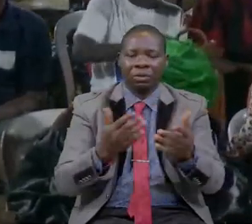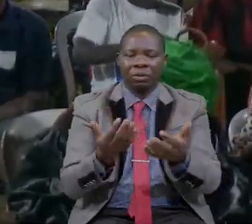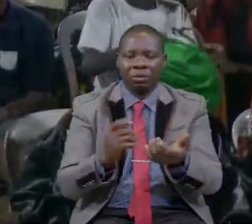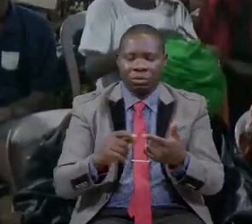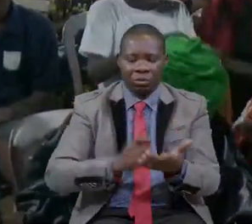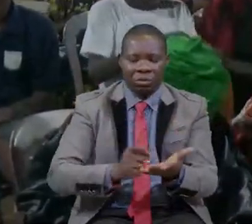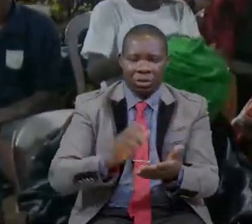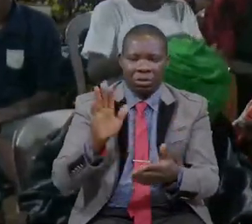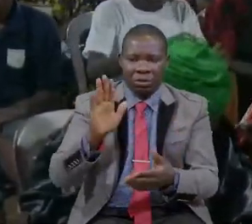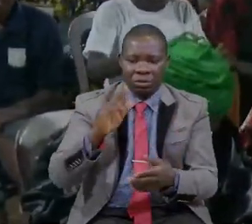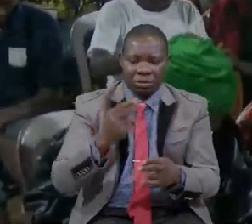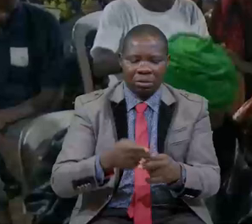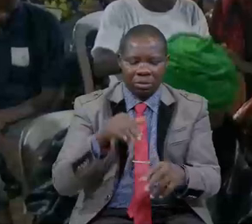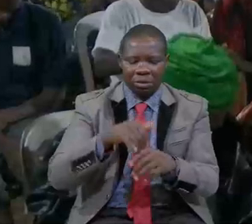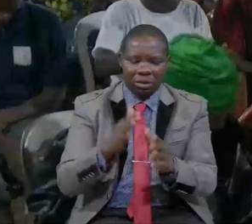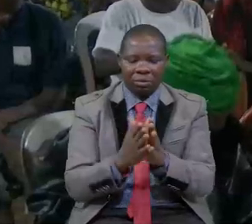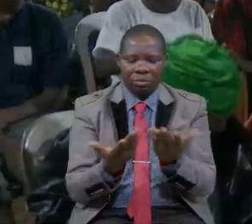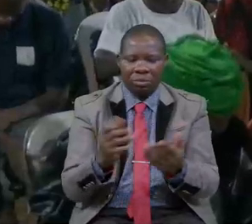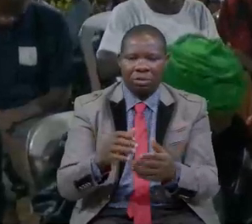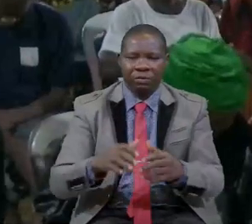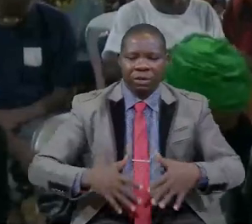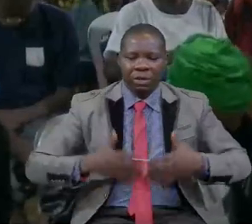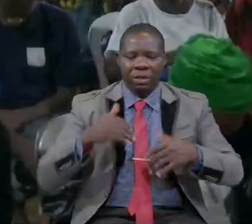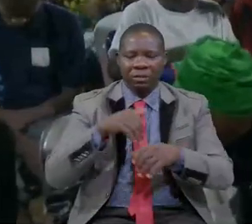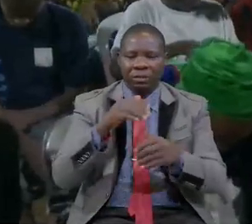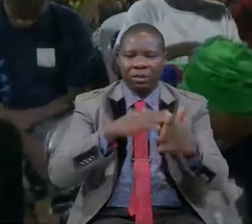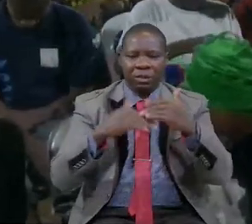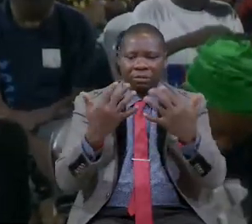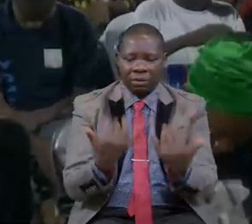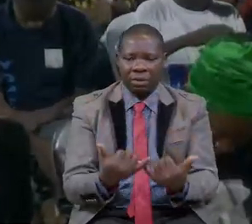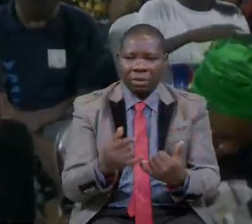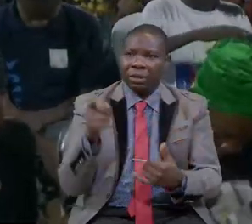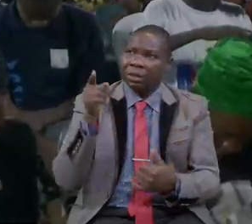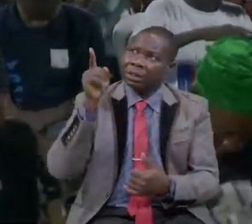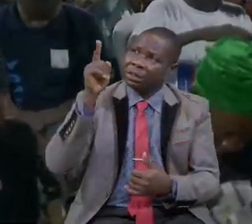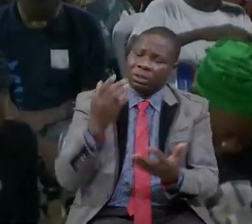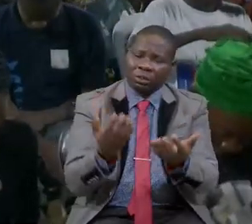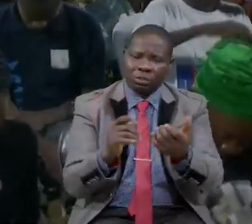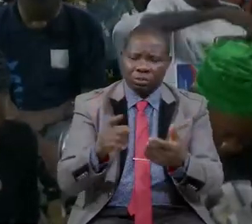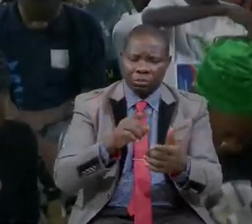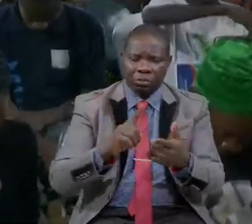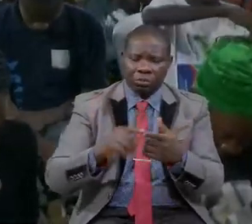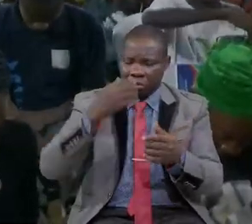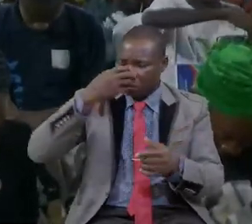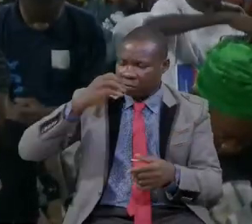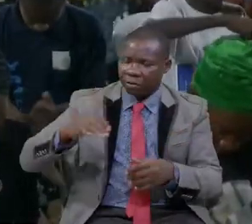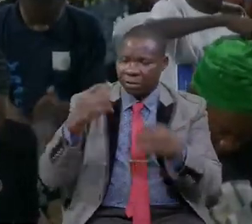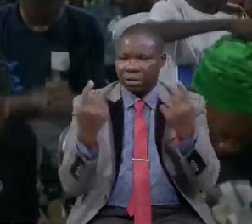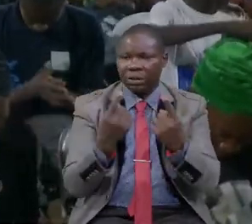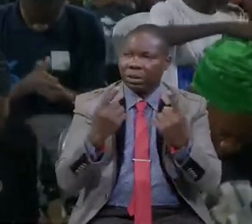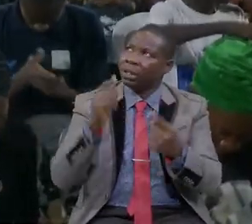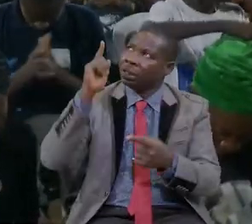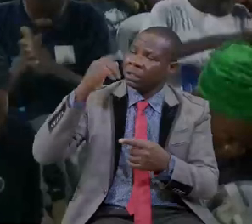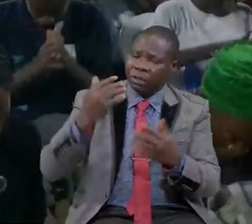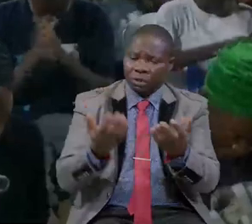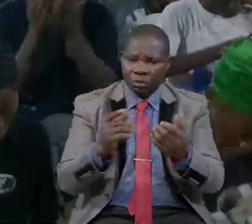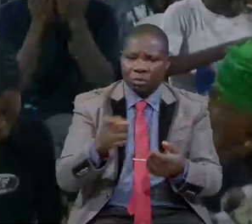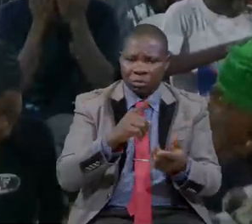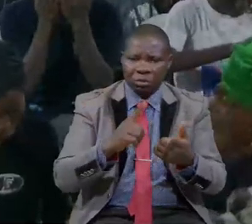of life in heaven right now. He wants you to forsake sin. He wants you to forsake